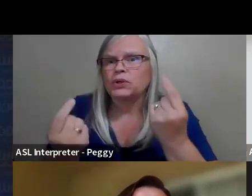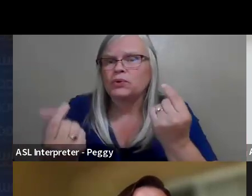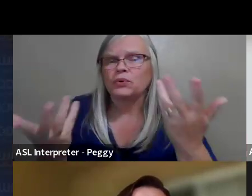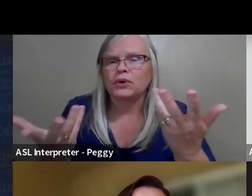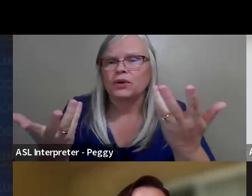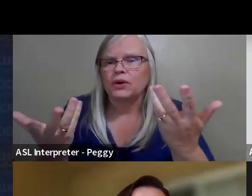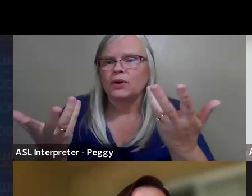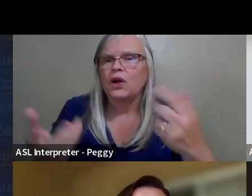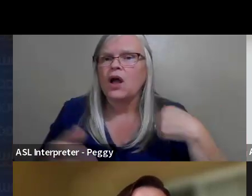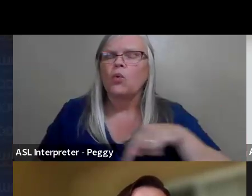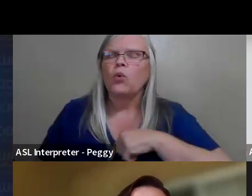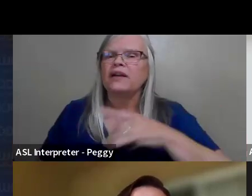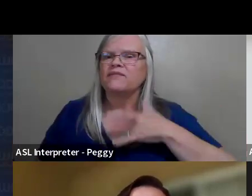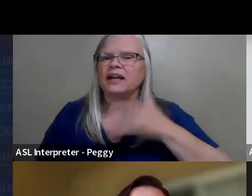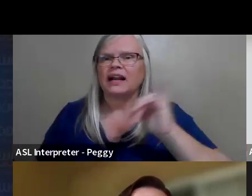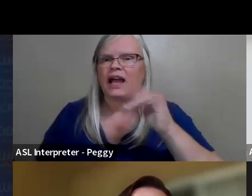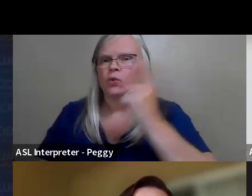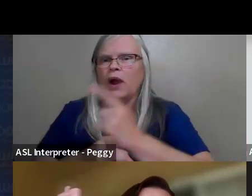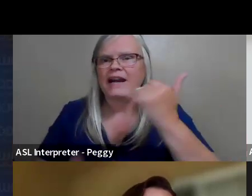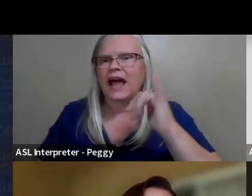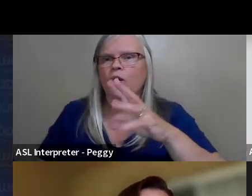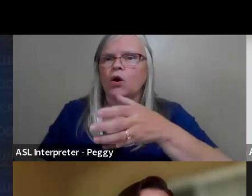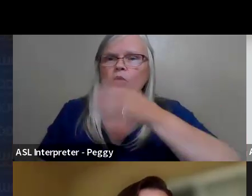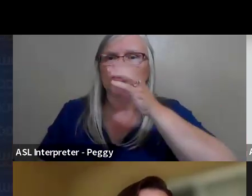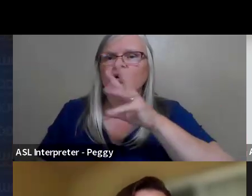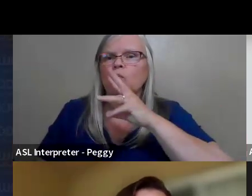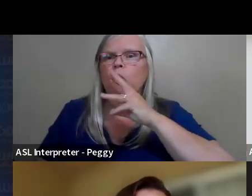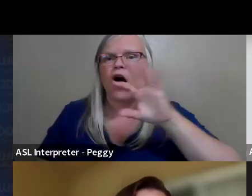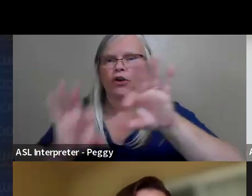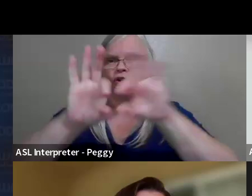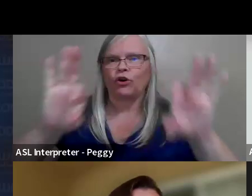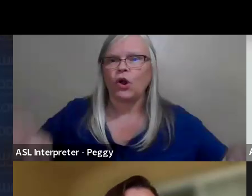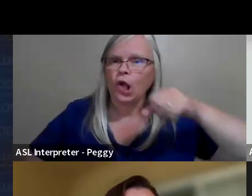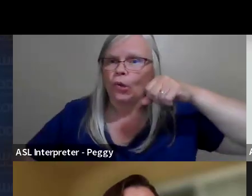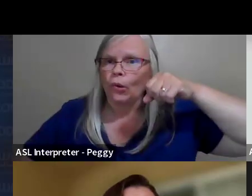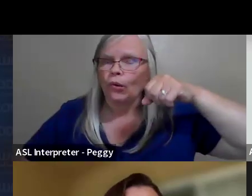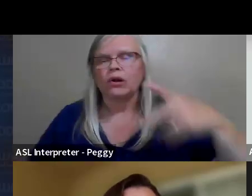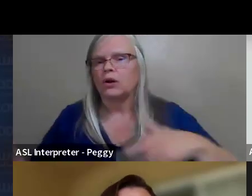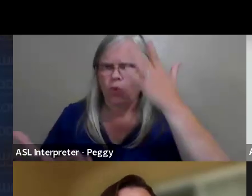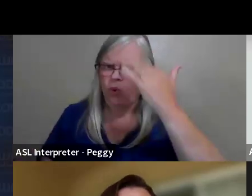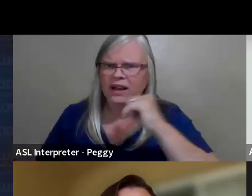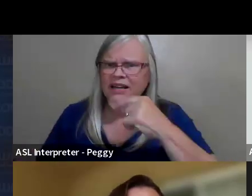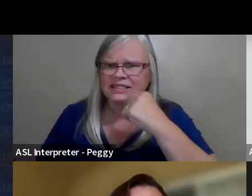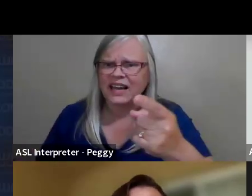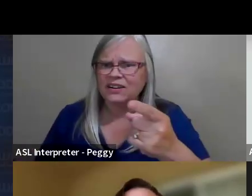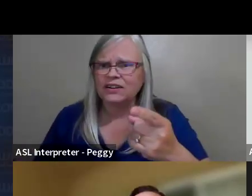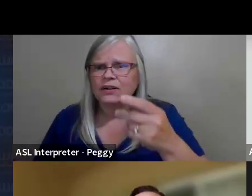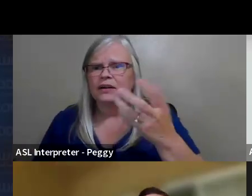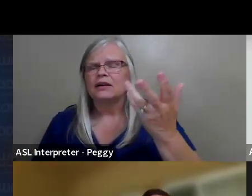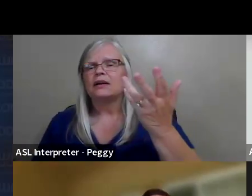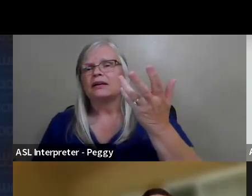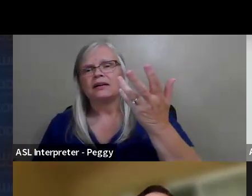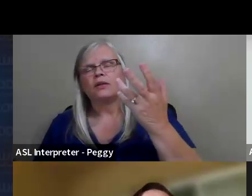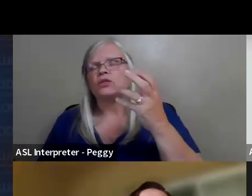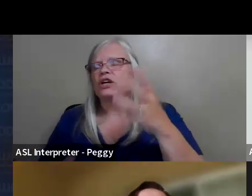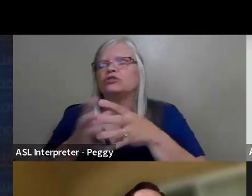like we're drinking from a fire hose, right? I mean, I didn't even tell you guys about that. Why didn't I tell you about that? Well, I just gave an update because there's